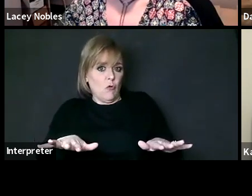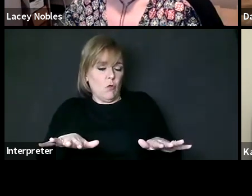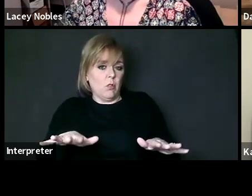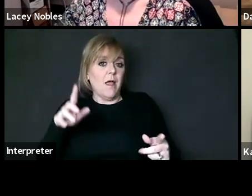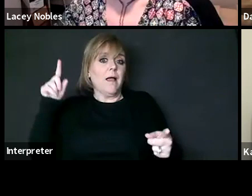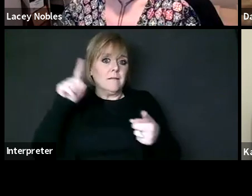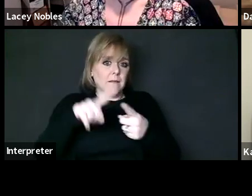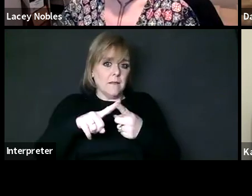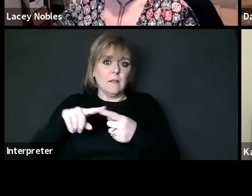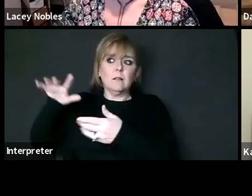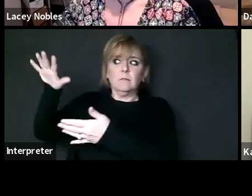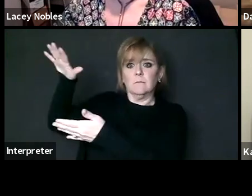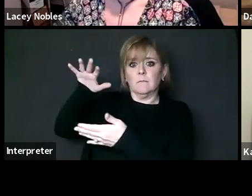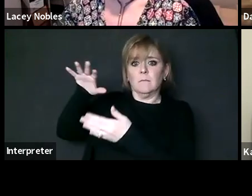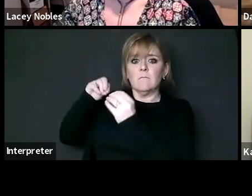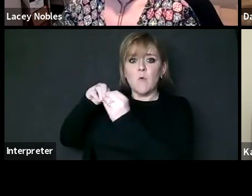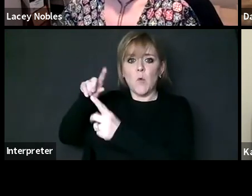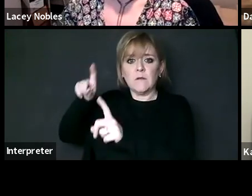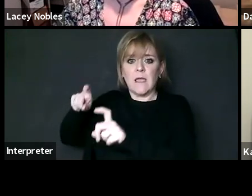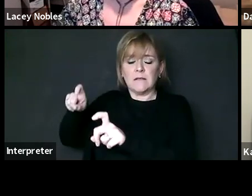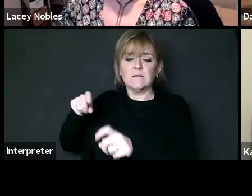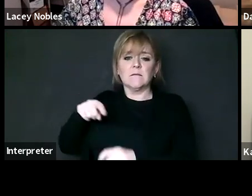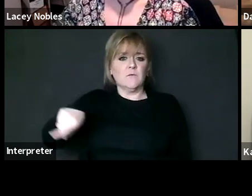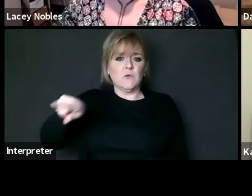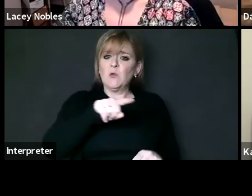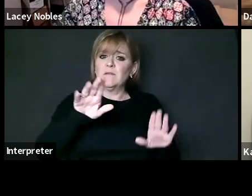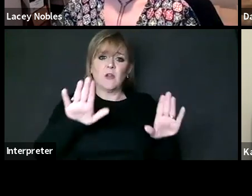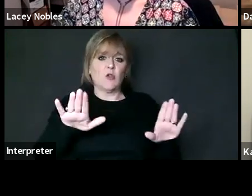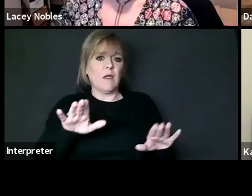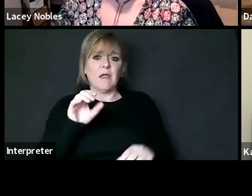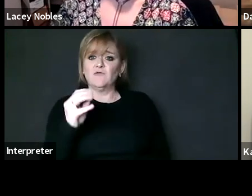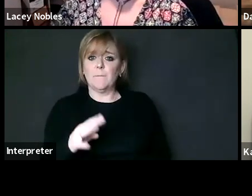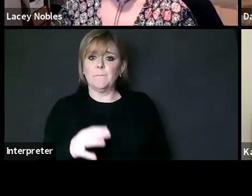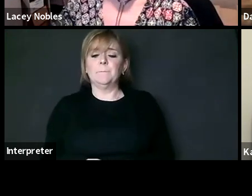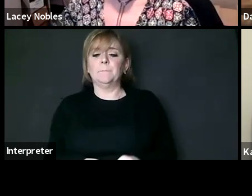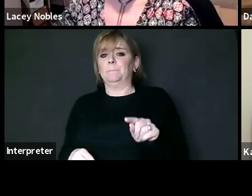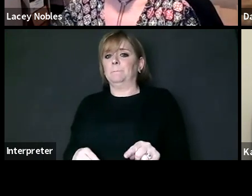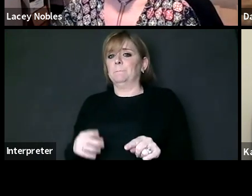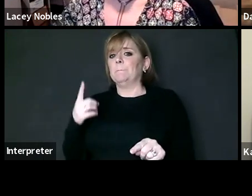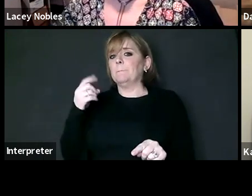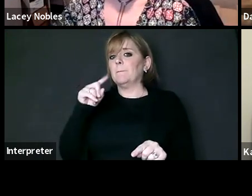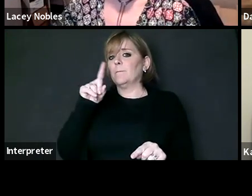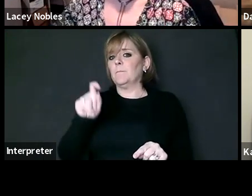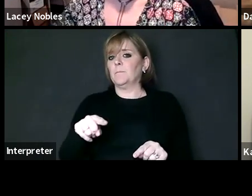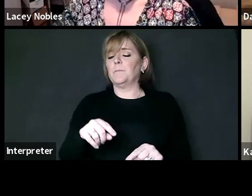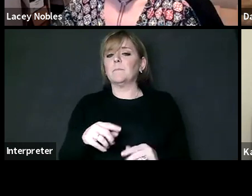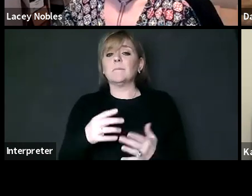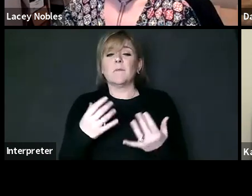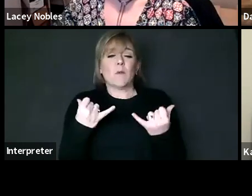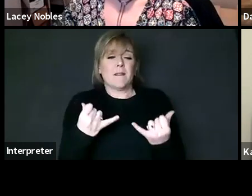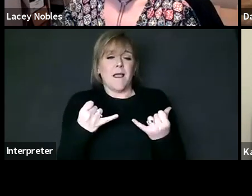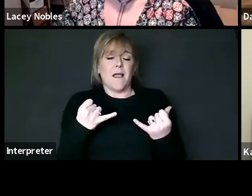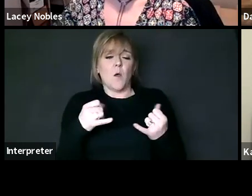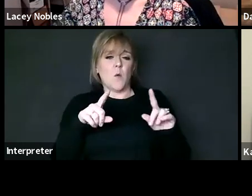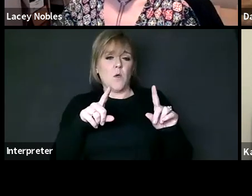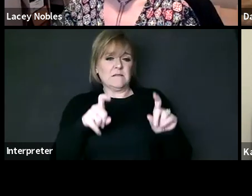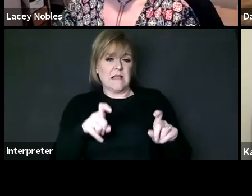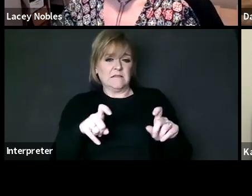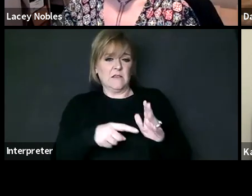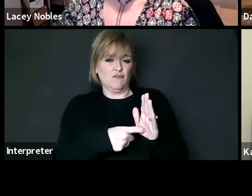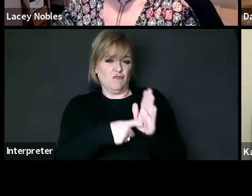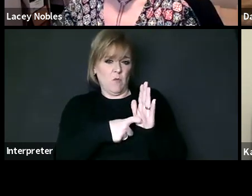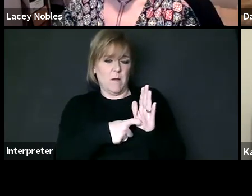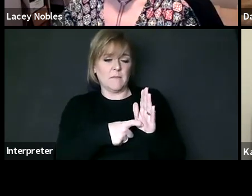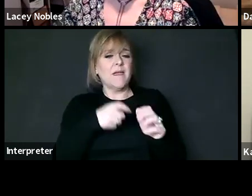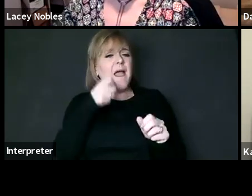have done a great job. So good job. So what are some of the testing requirements now? Like, I remember at the beginning, travel